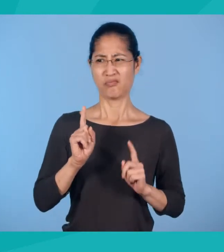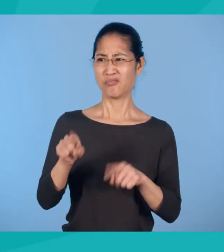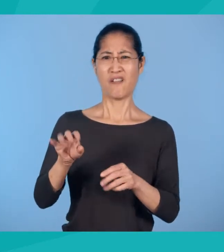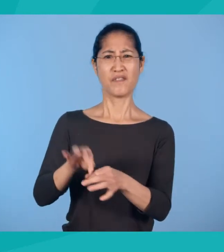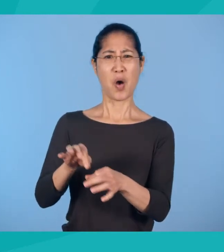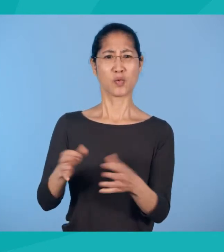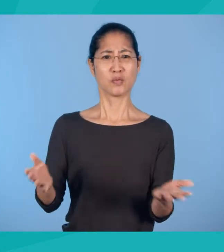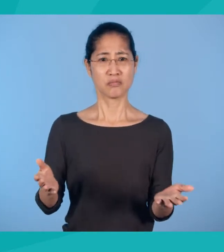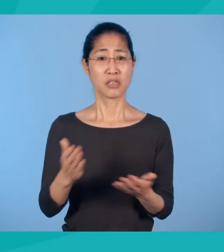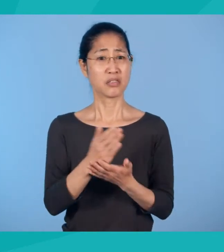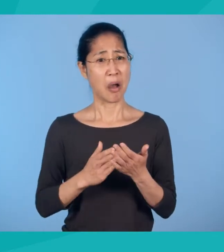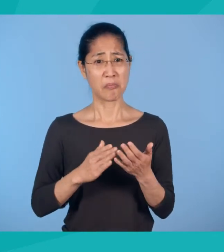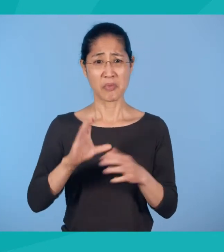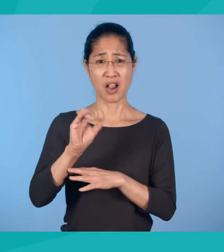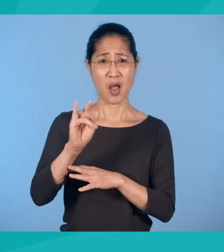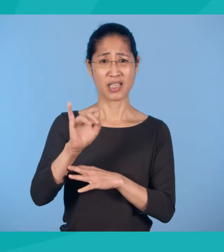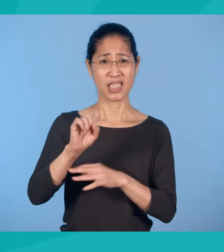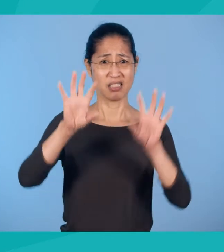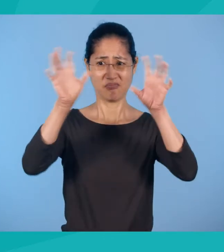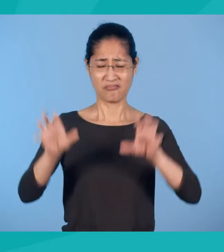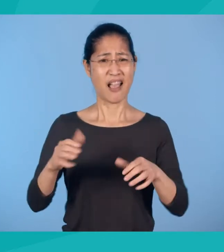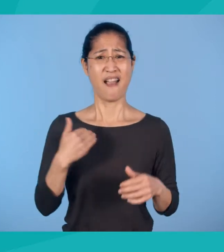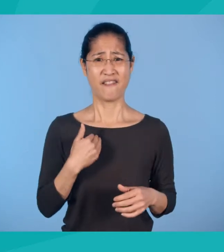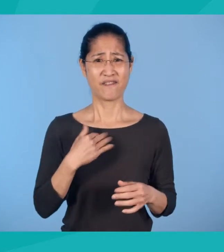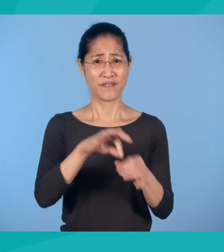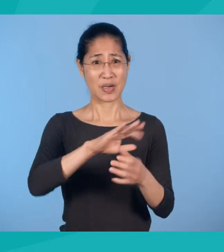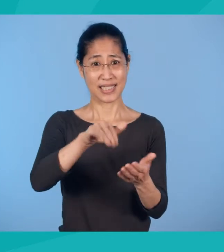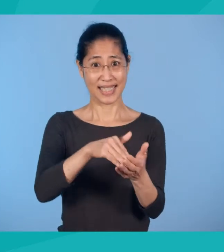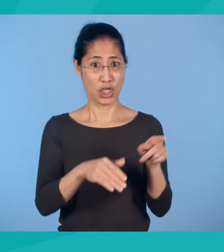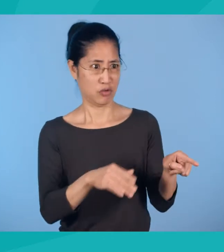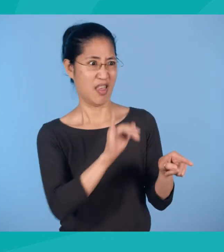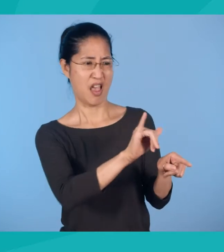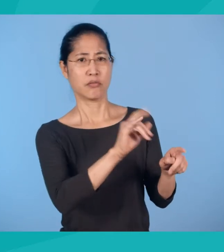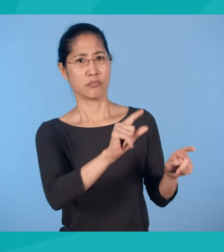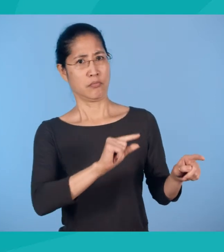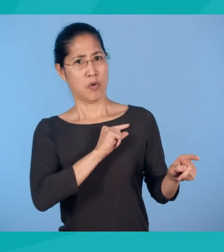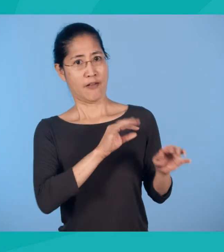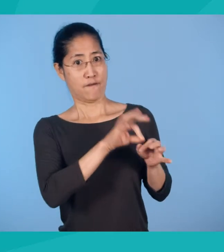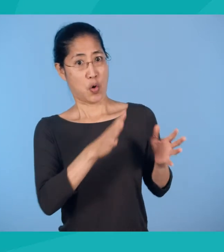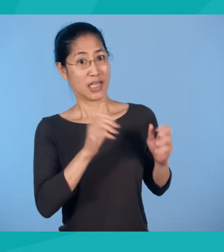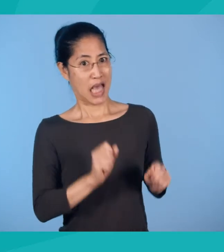Other counties use polling places, and voters must go only to their assigned polling place to vote.